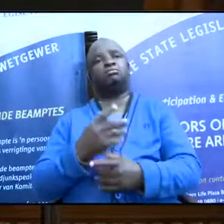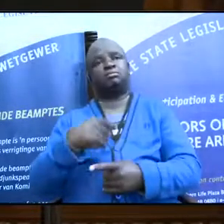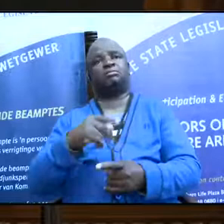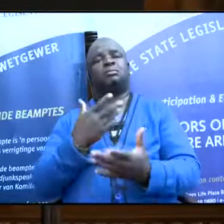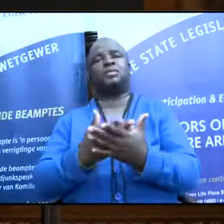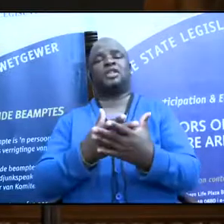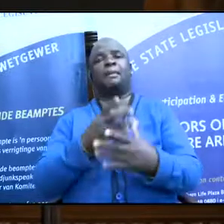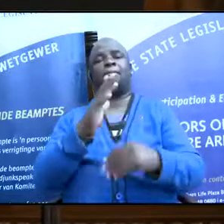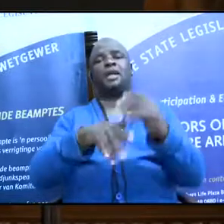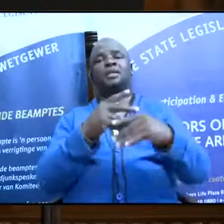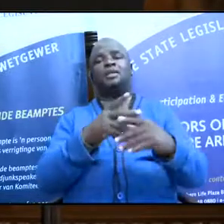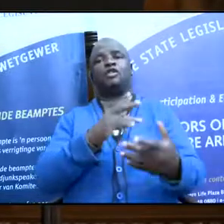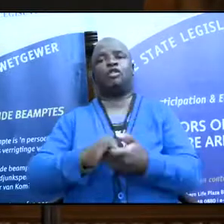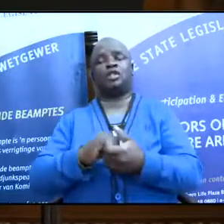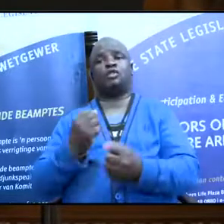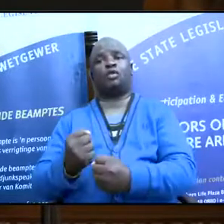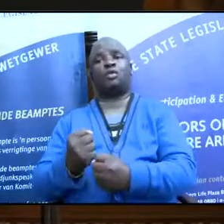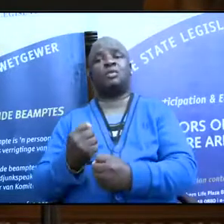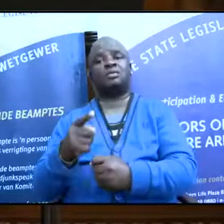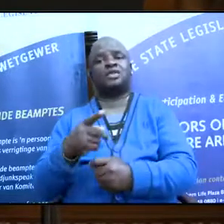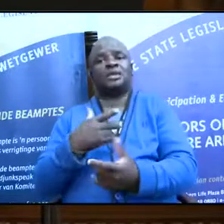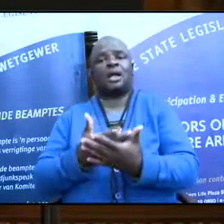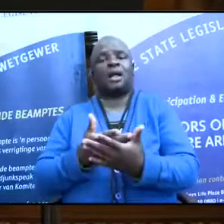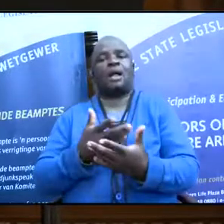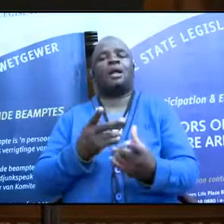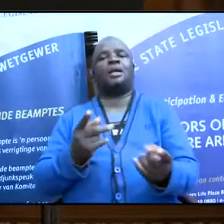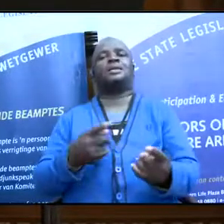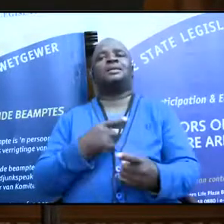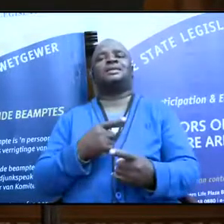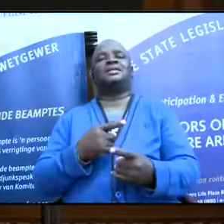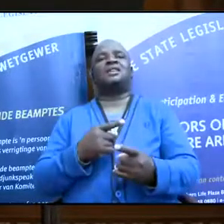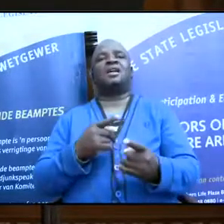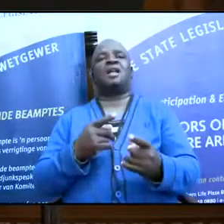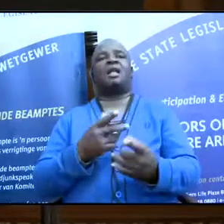organizations that take care of your well-being